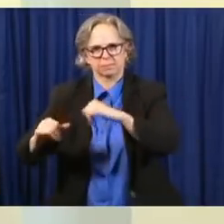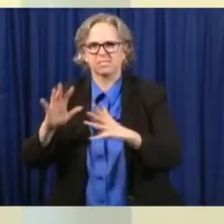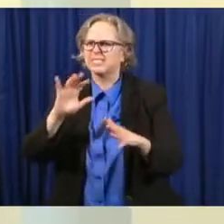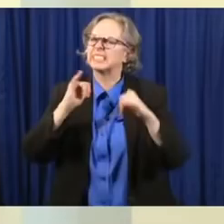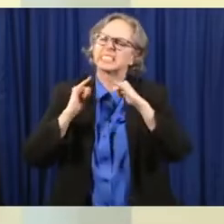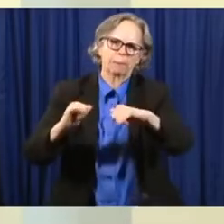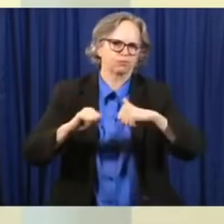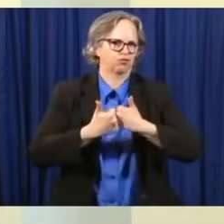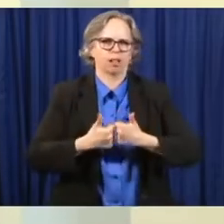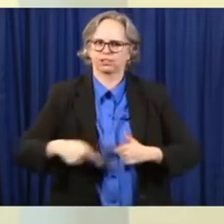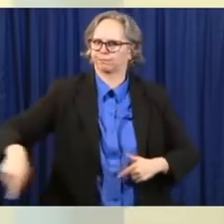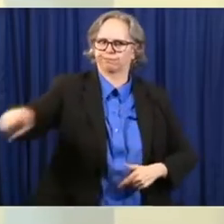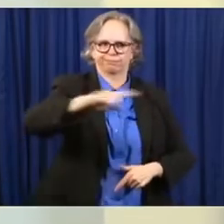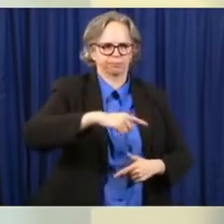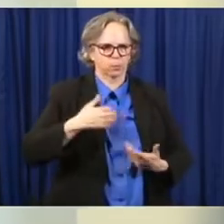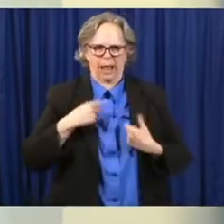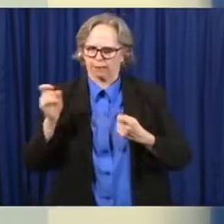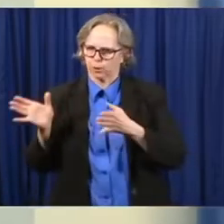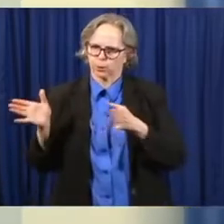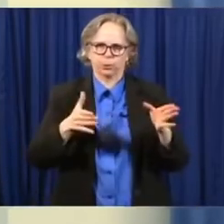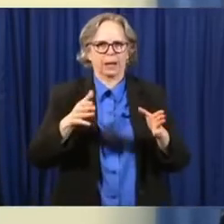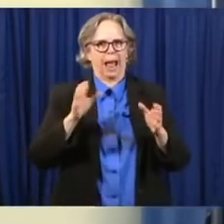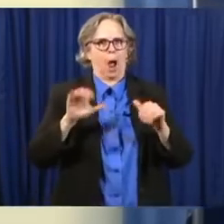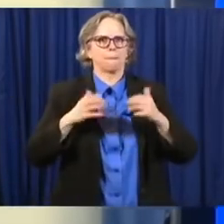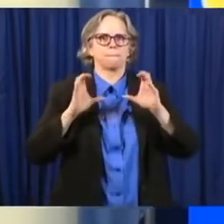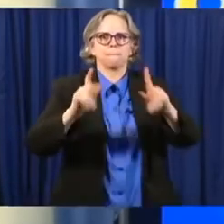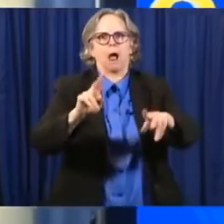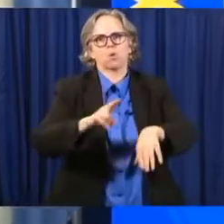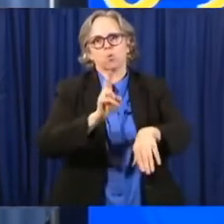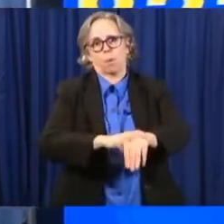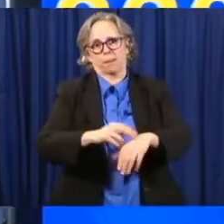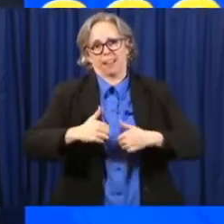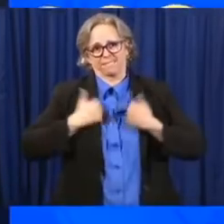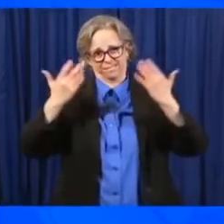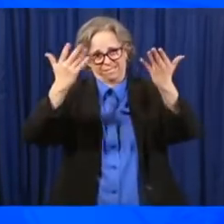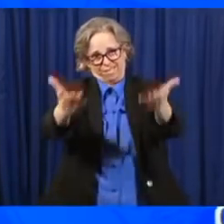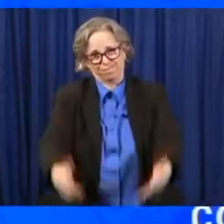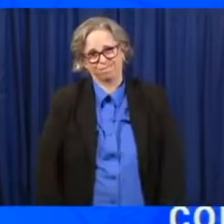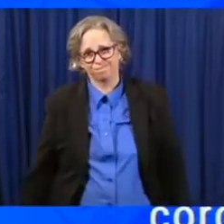way out again. Thank you.